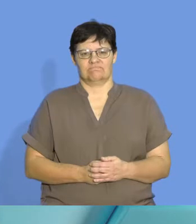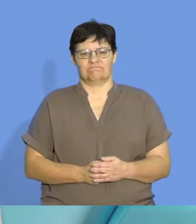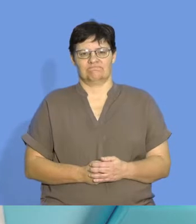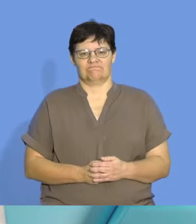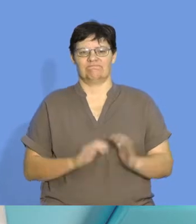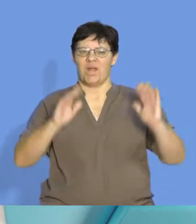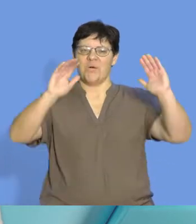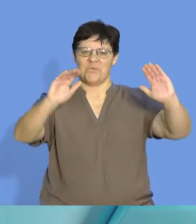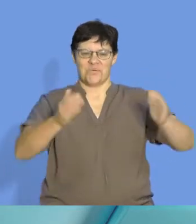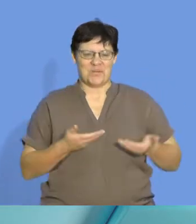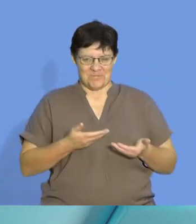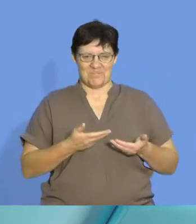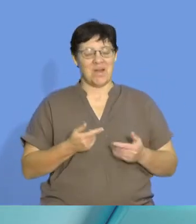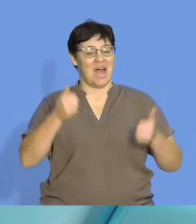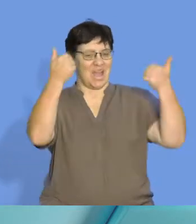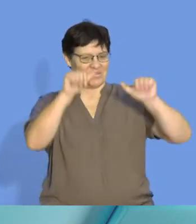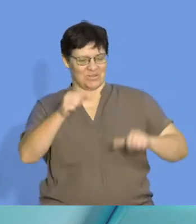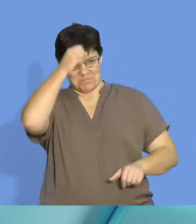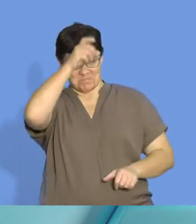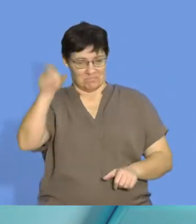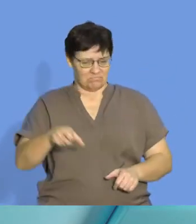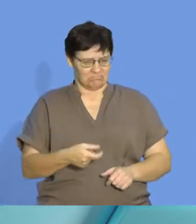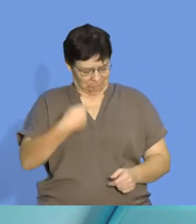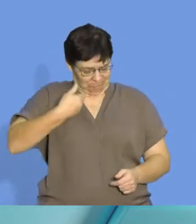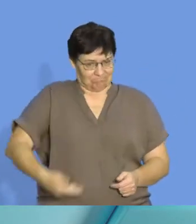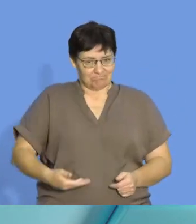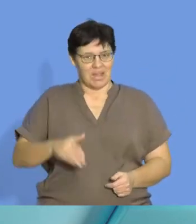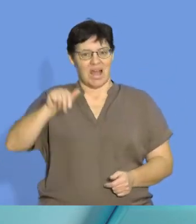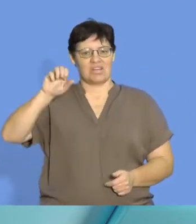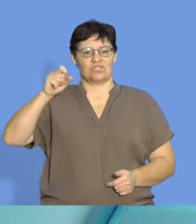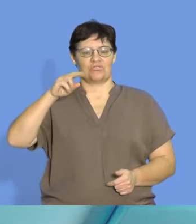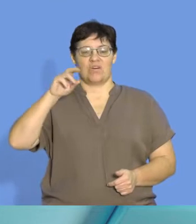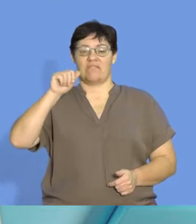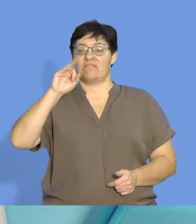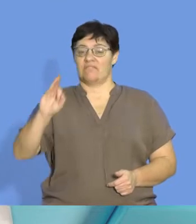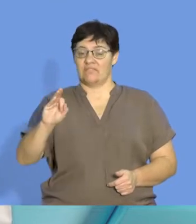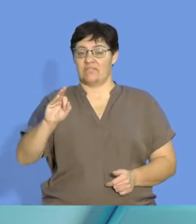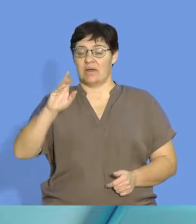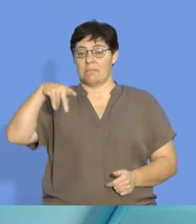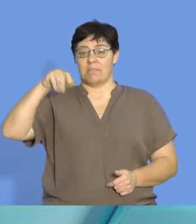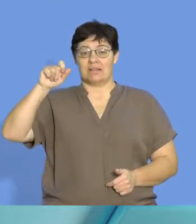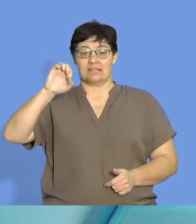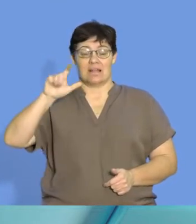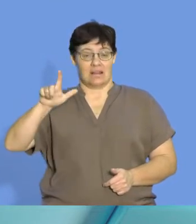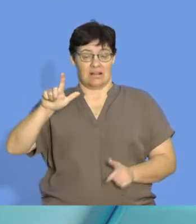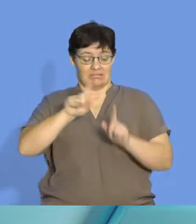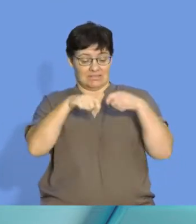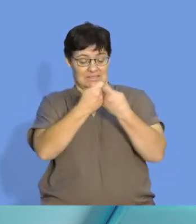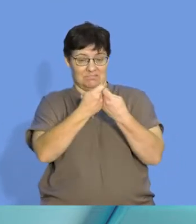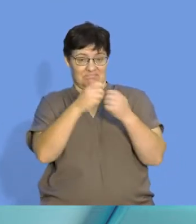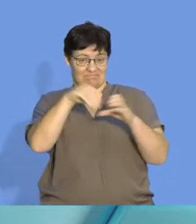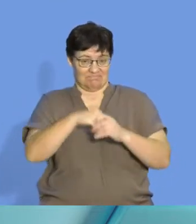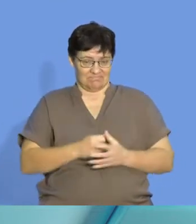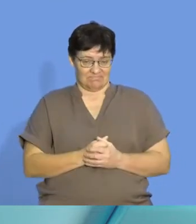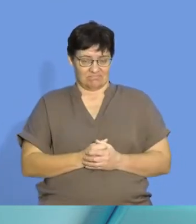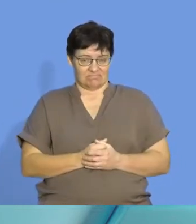Welcome, Accounting Boffins. You are with Ashraf Patel and the crew, guys. Remember, we are taking you on a journey